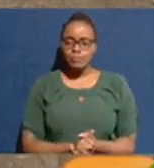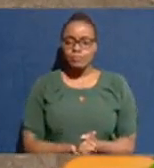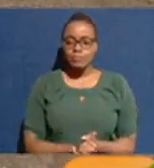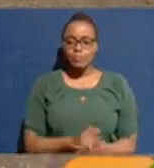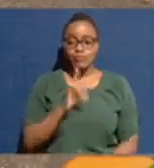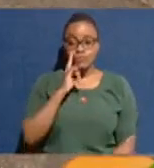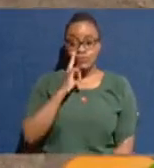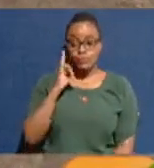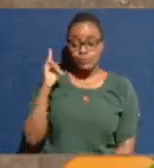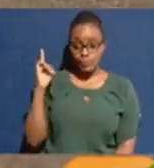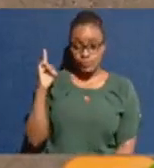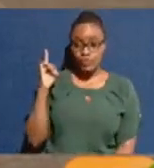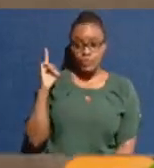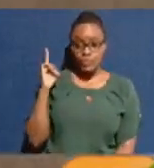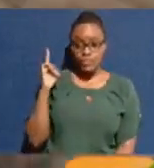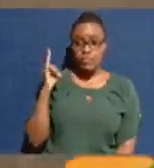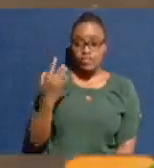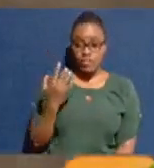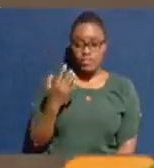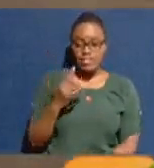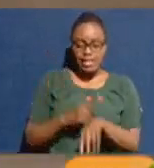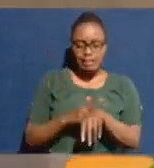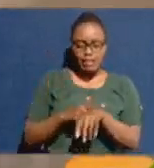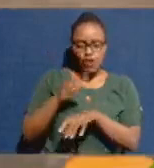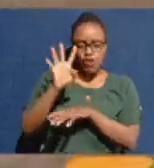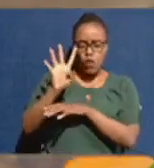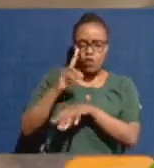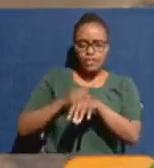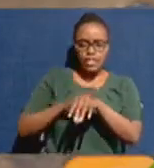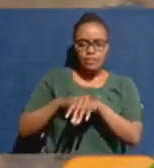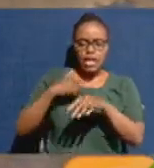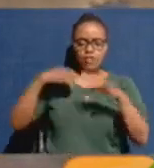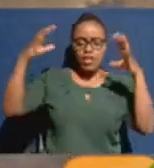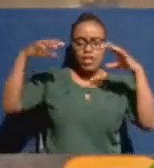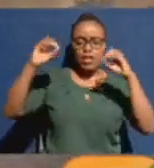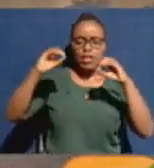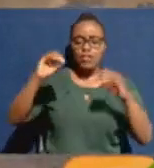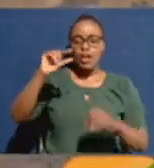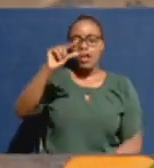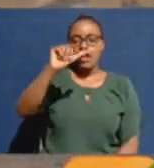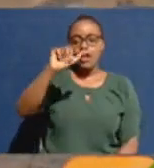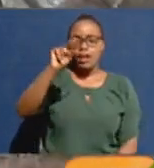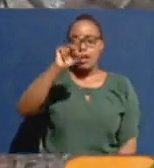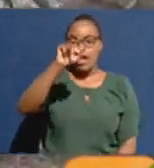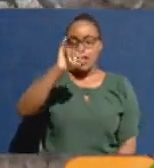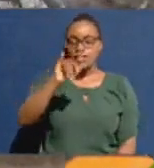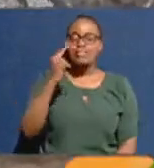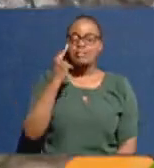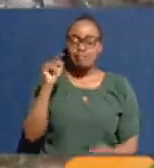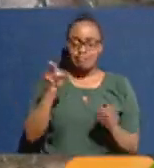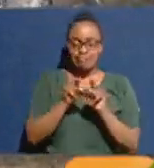This is what four consecutive seasons without rainfall in Ganze, Kilifi County, looks like.